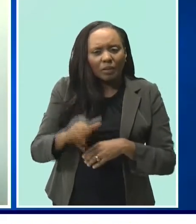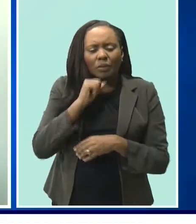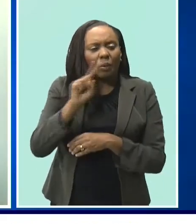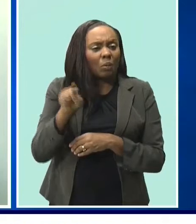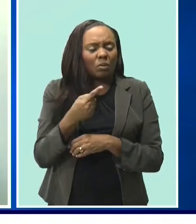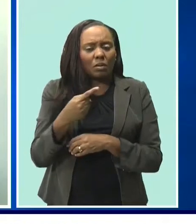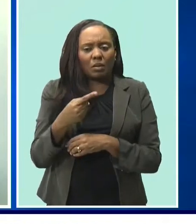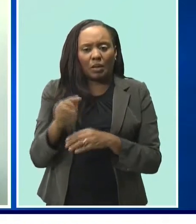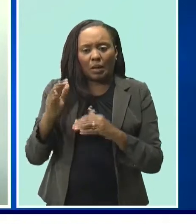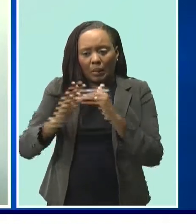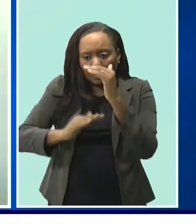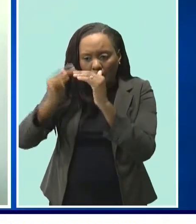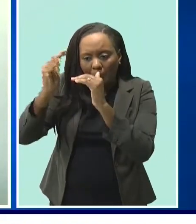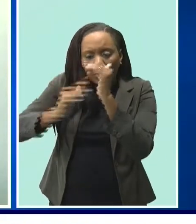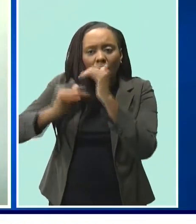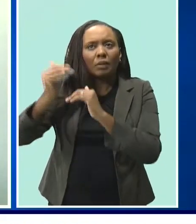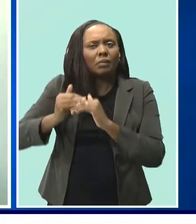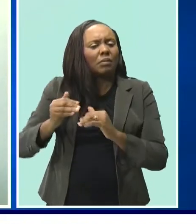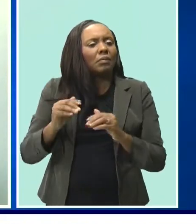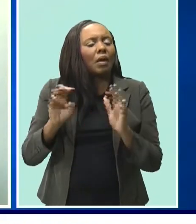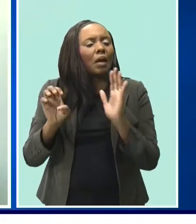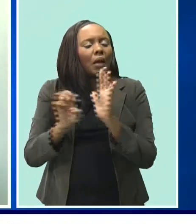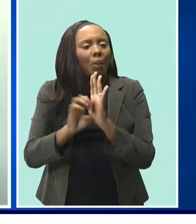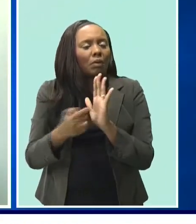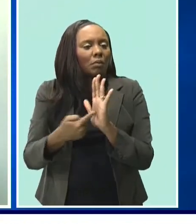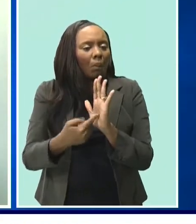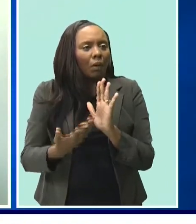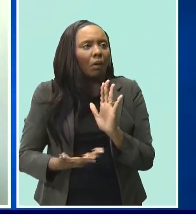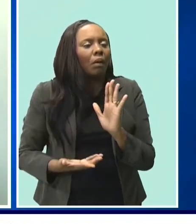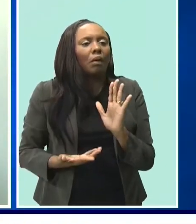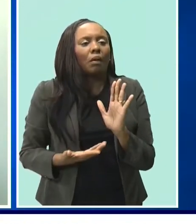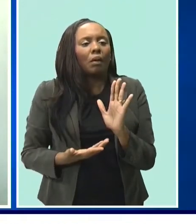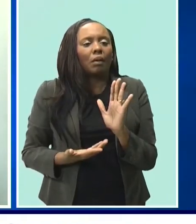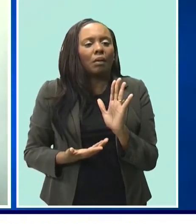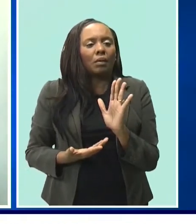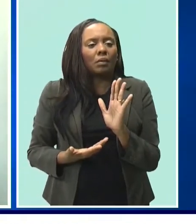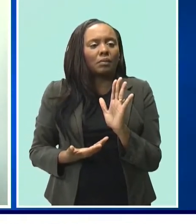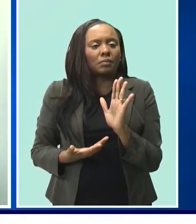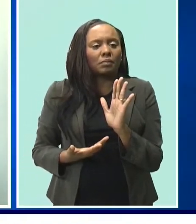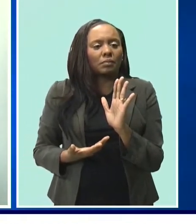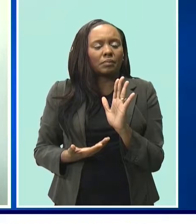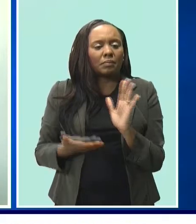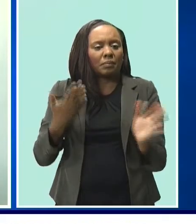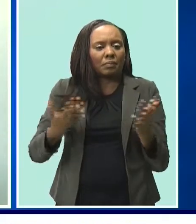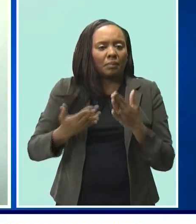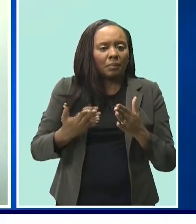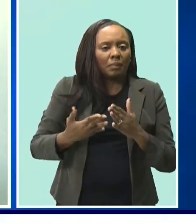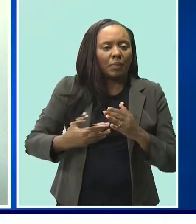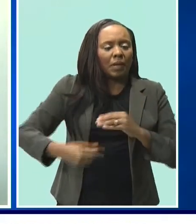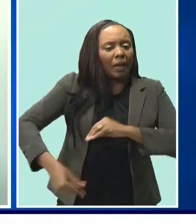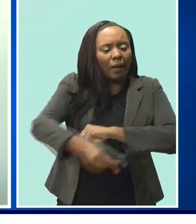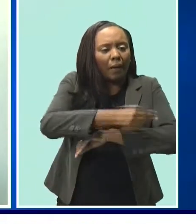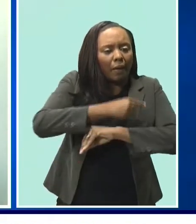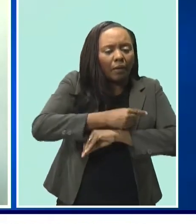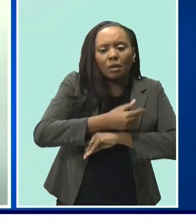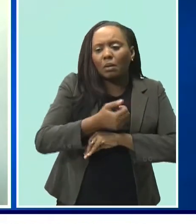tonight's edition of Coping with COVID-19, we take a closer look at how public transport should be used in these